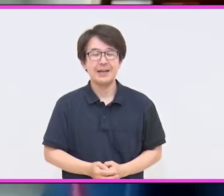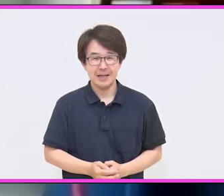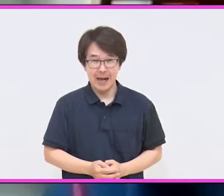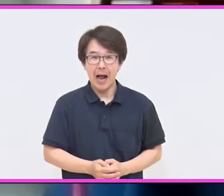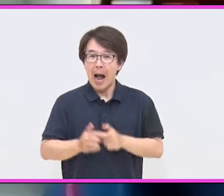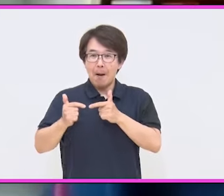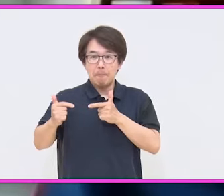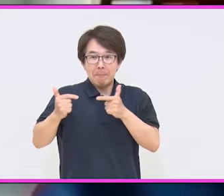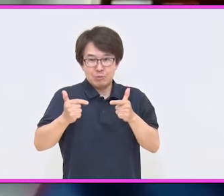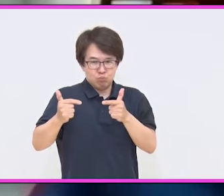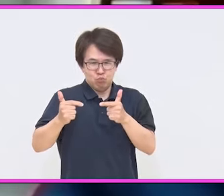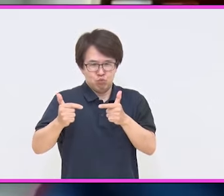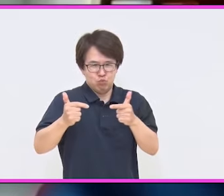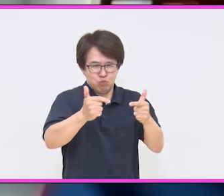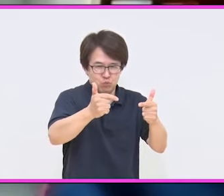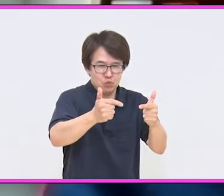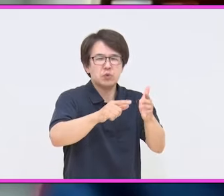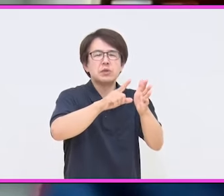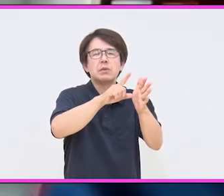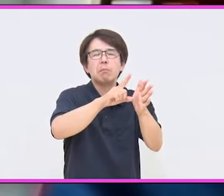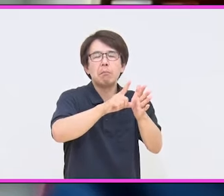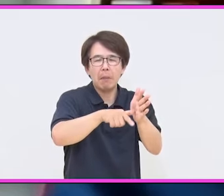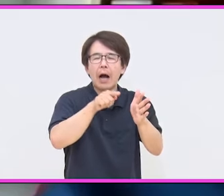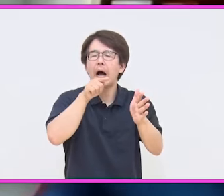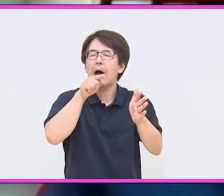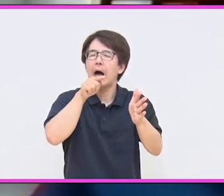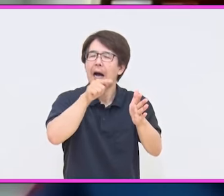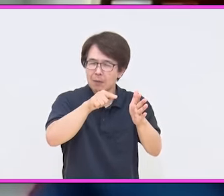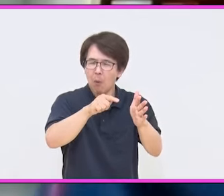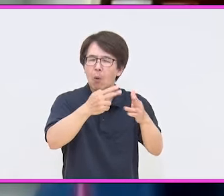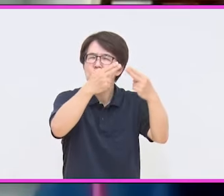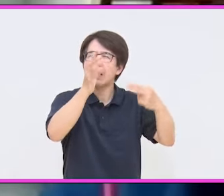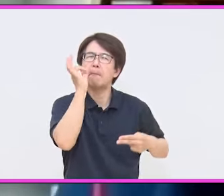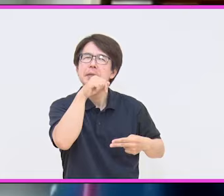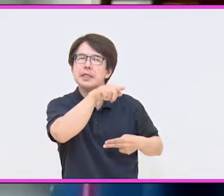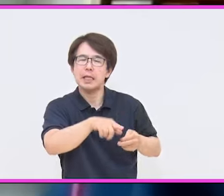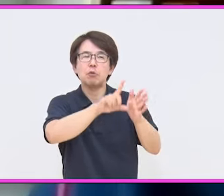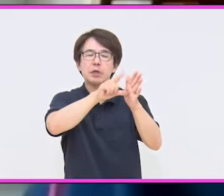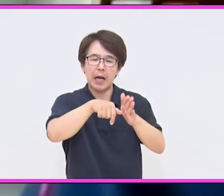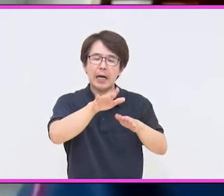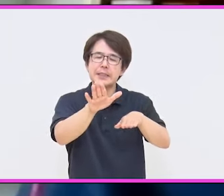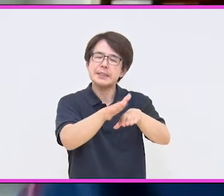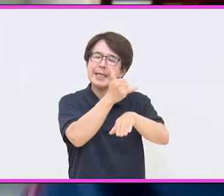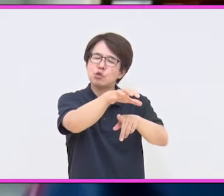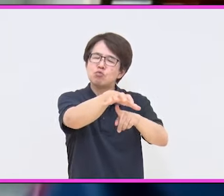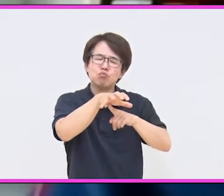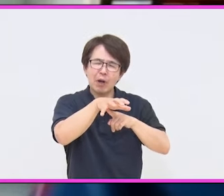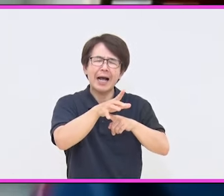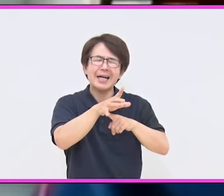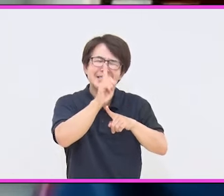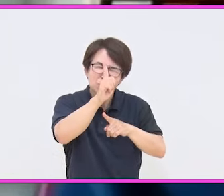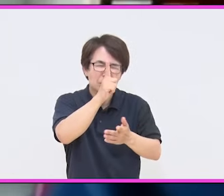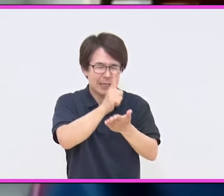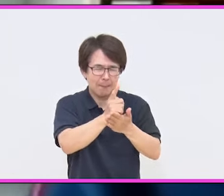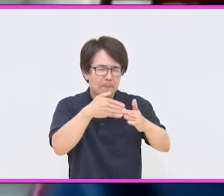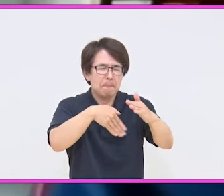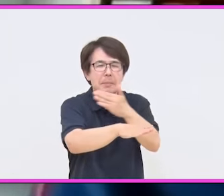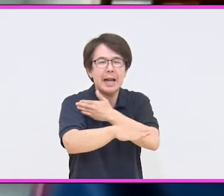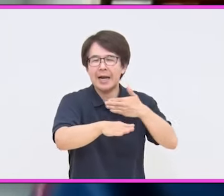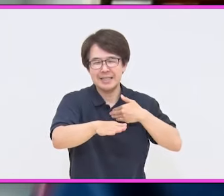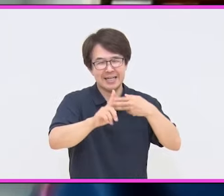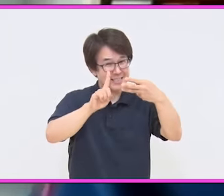were taken by a coach and carried on and carried off. But that was pretty much the only time